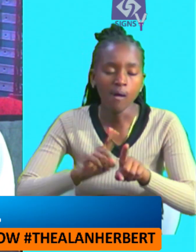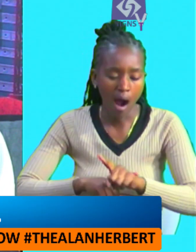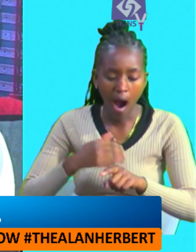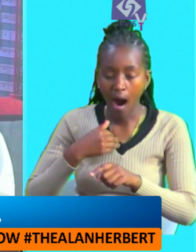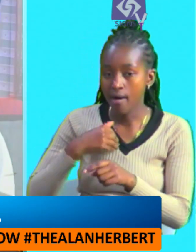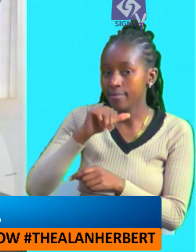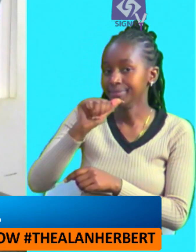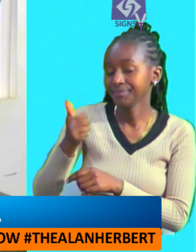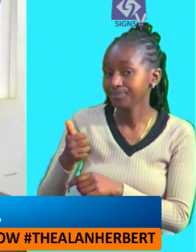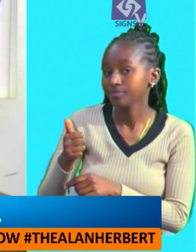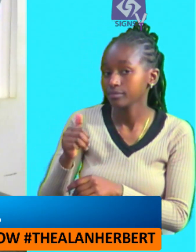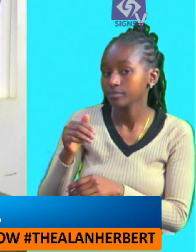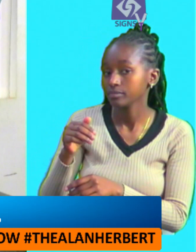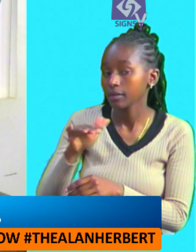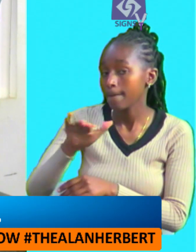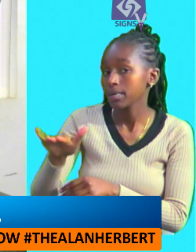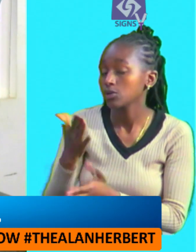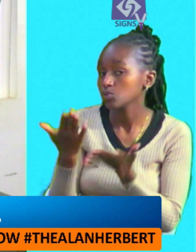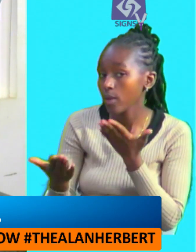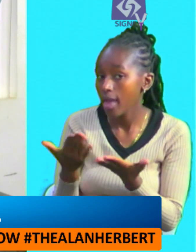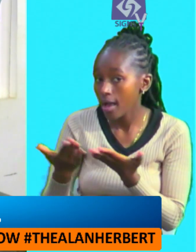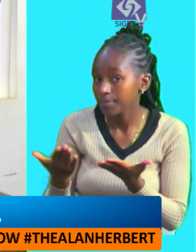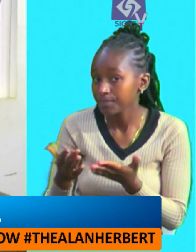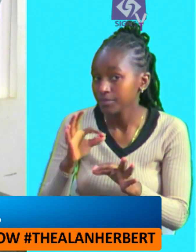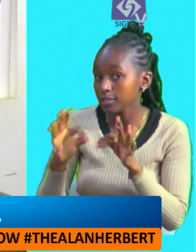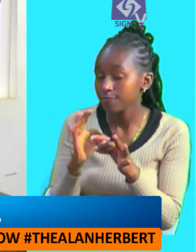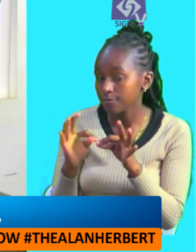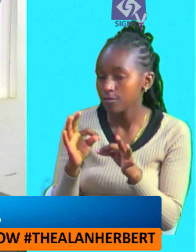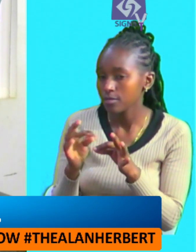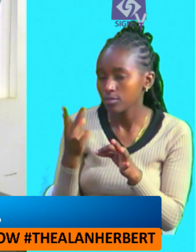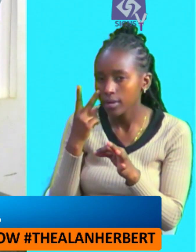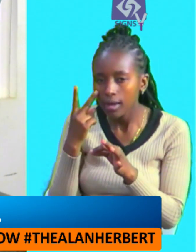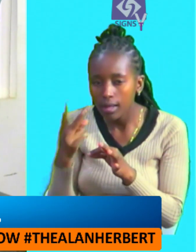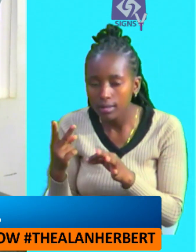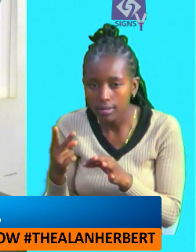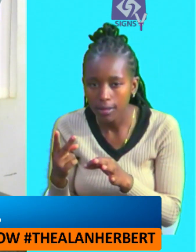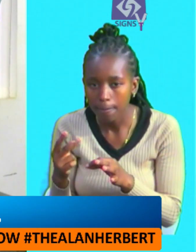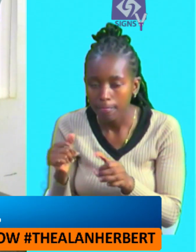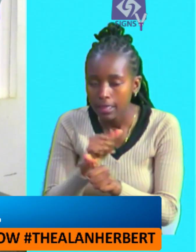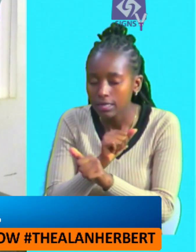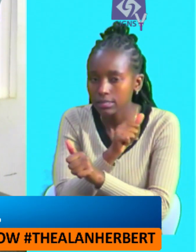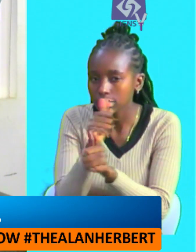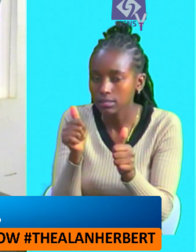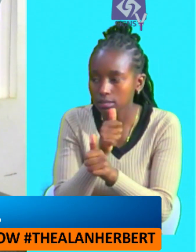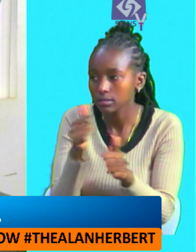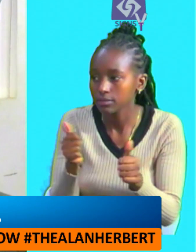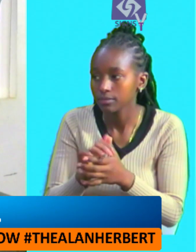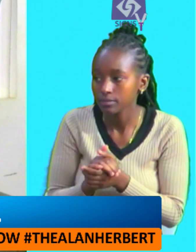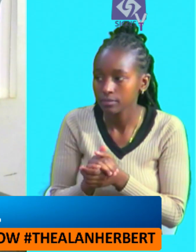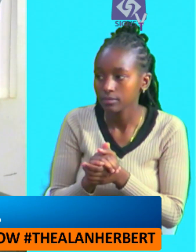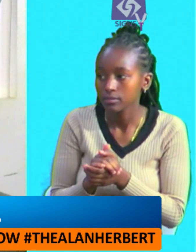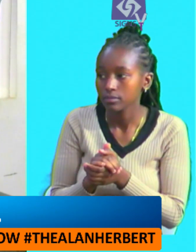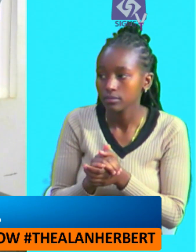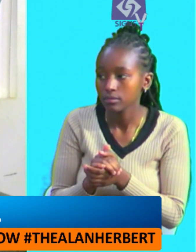system that if you were keen enough, or if you go back to that page, I think on the right bottom